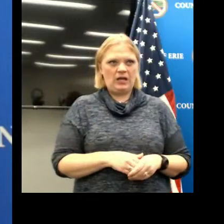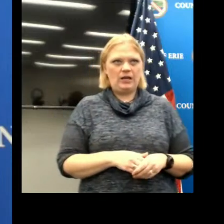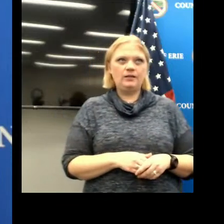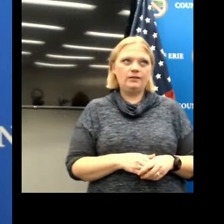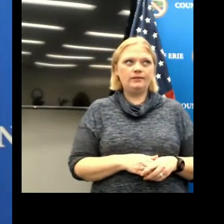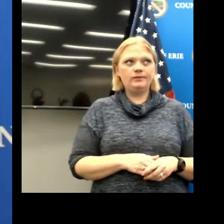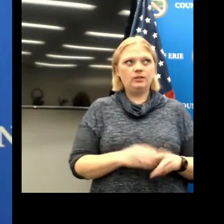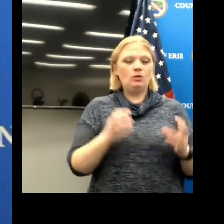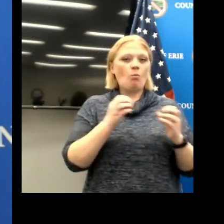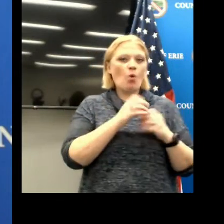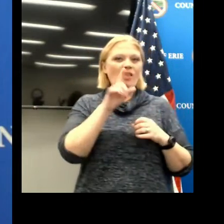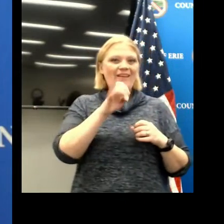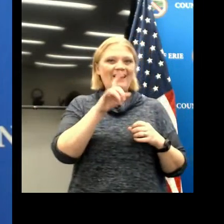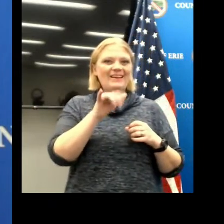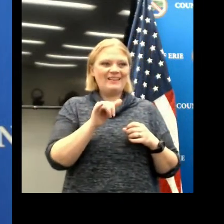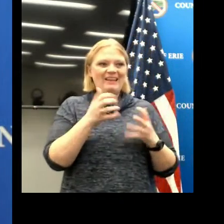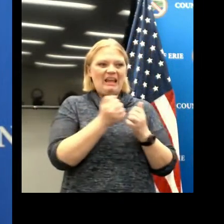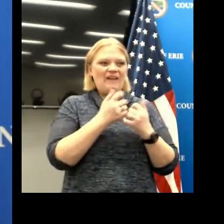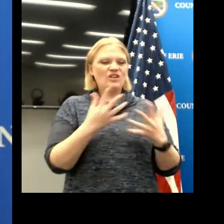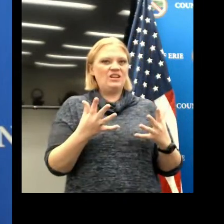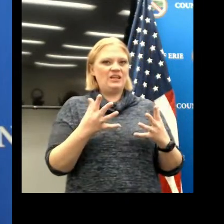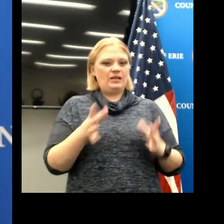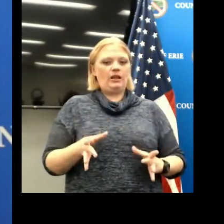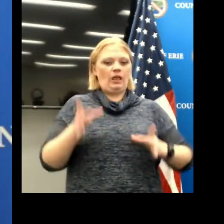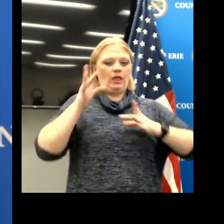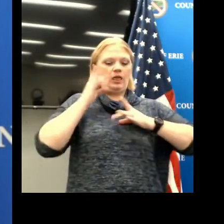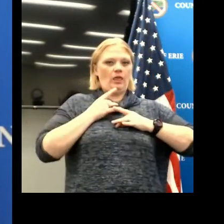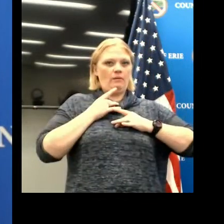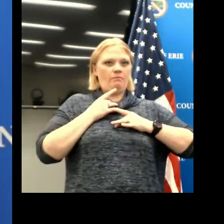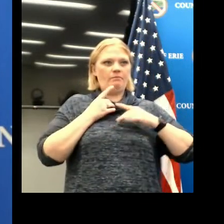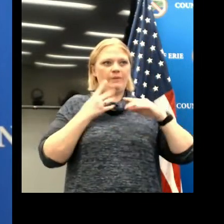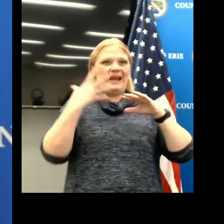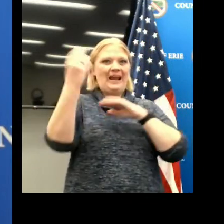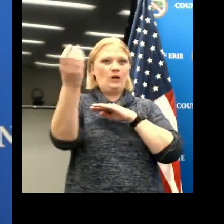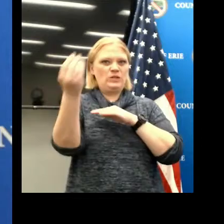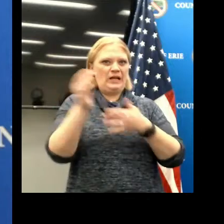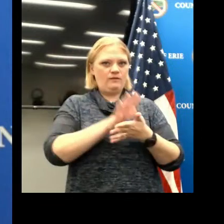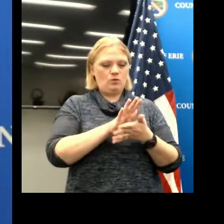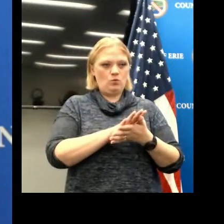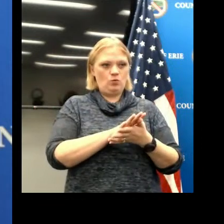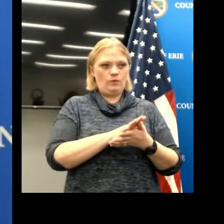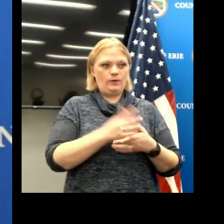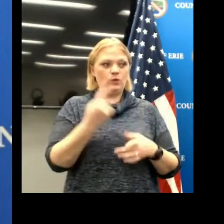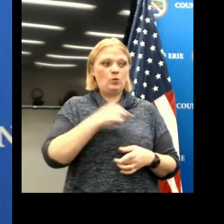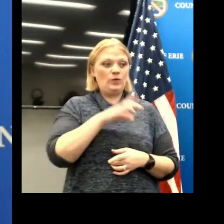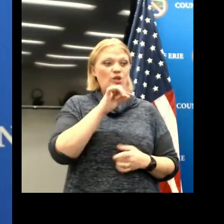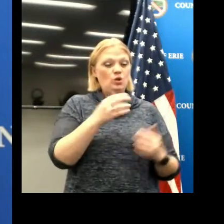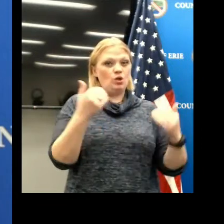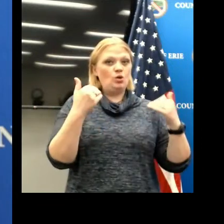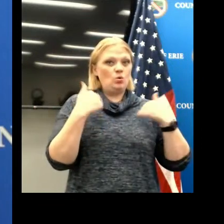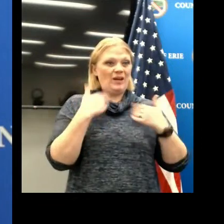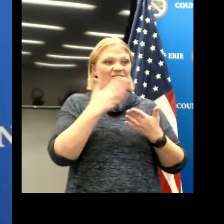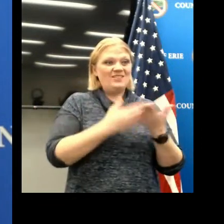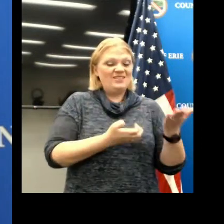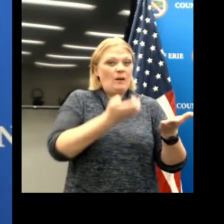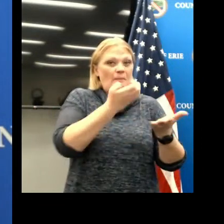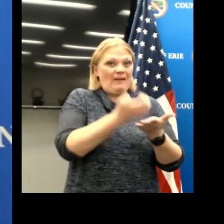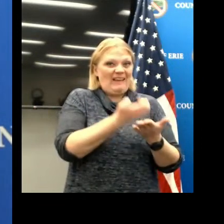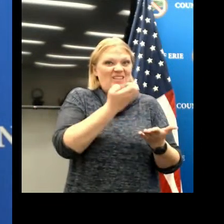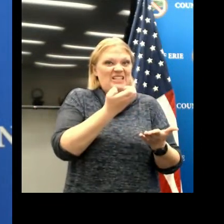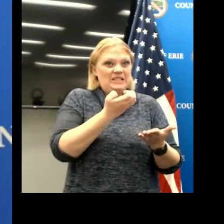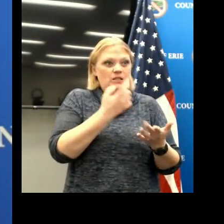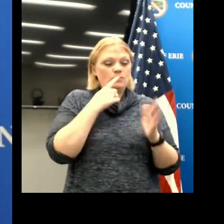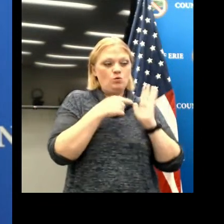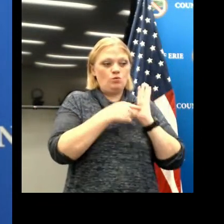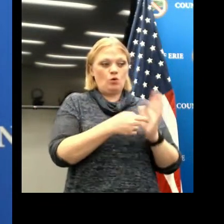George, that the cases are being contracted outside the schools, though we do have some evidence to show that there has